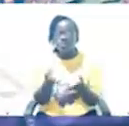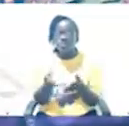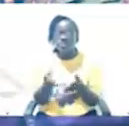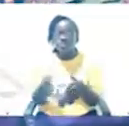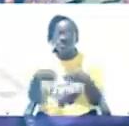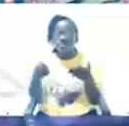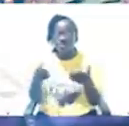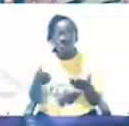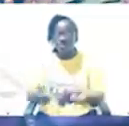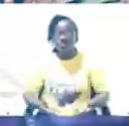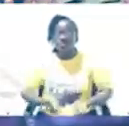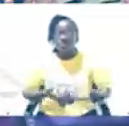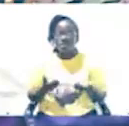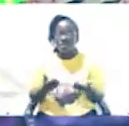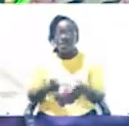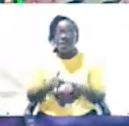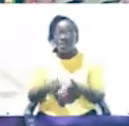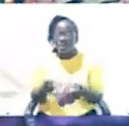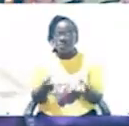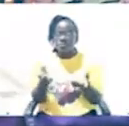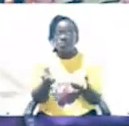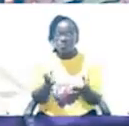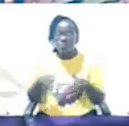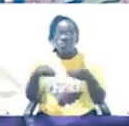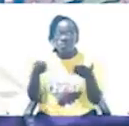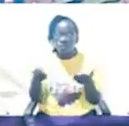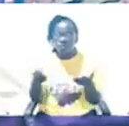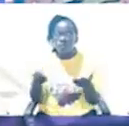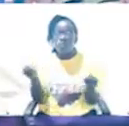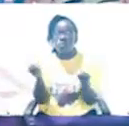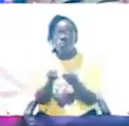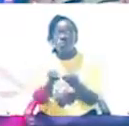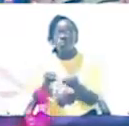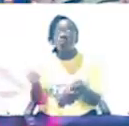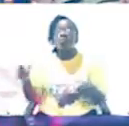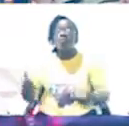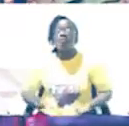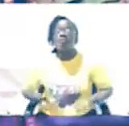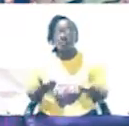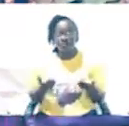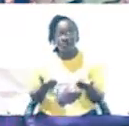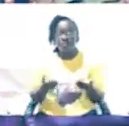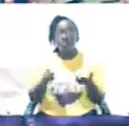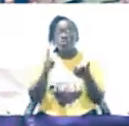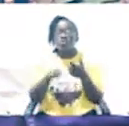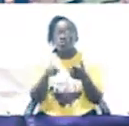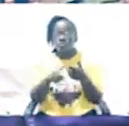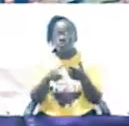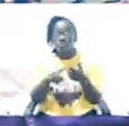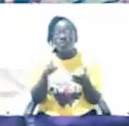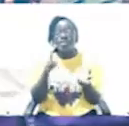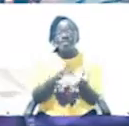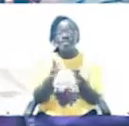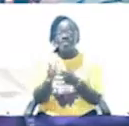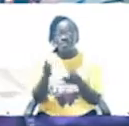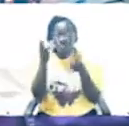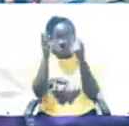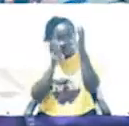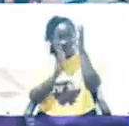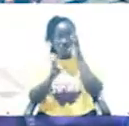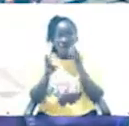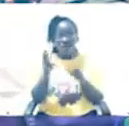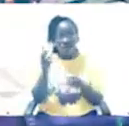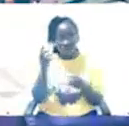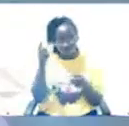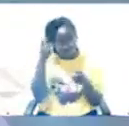abundant life. O person of my own kwa e puso. Number two. Yeah, tossing me. Jesus wept because Jesus soon if he said he saw